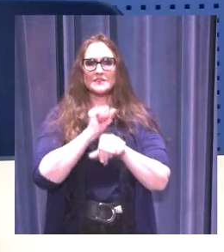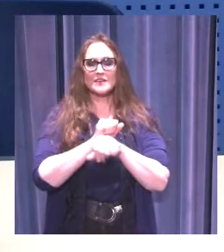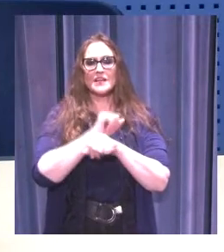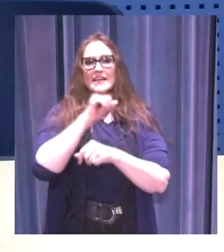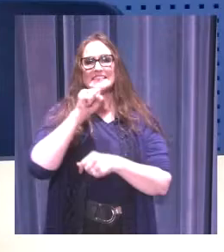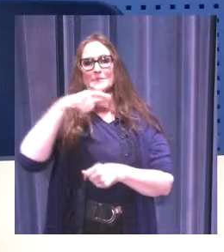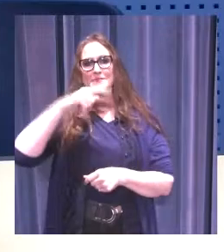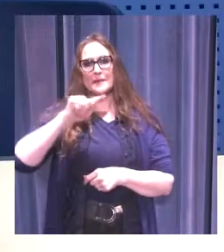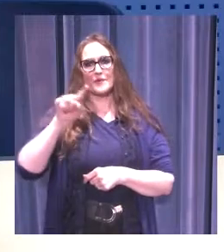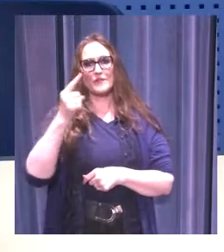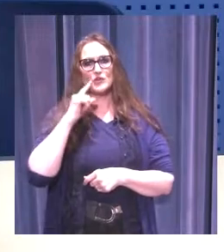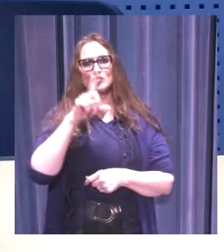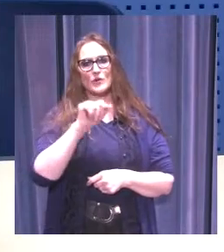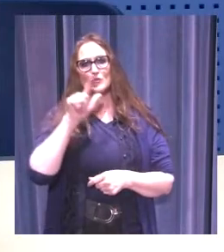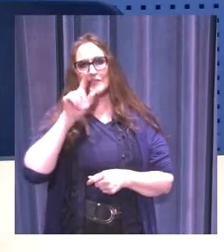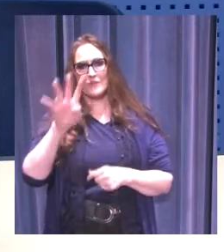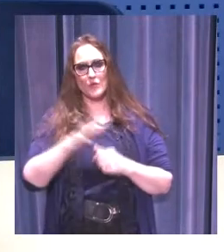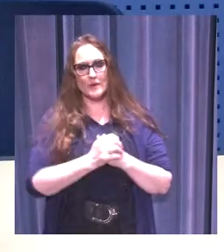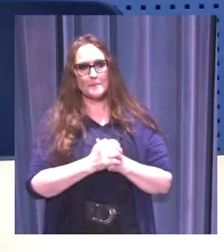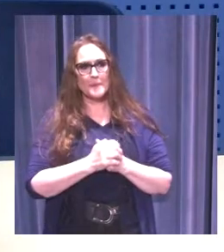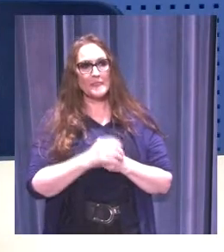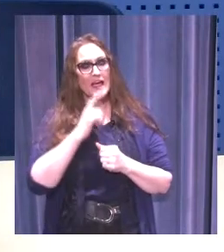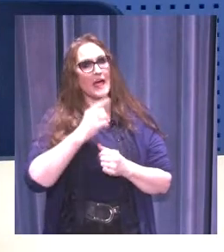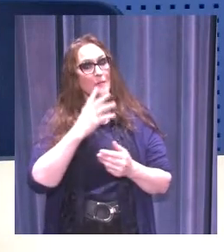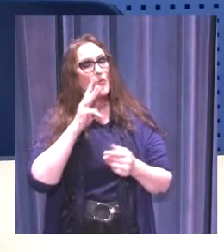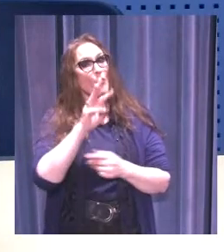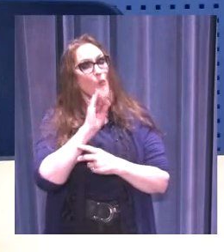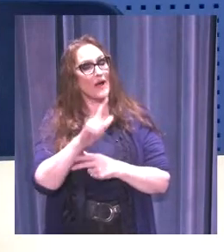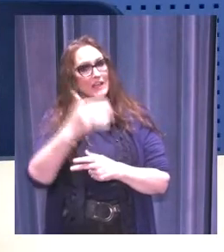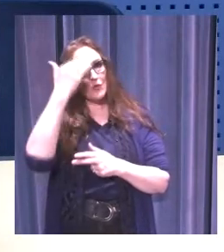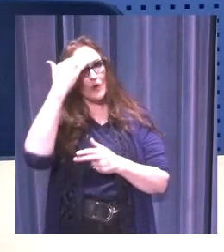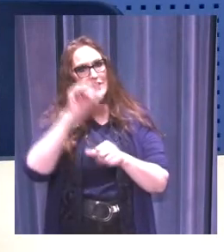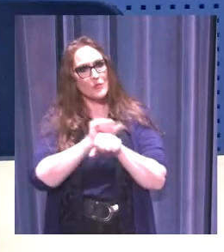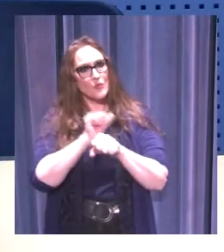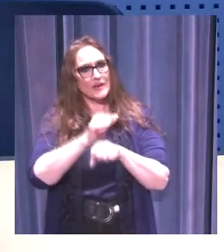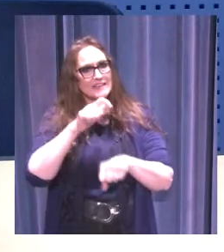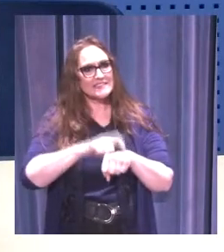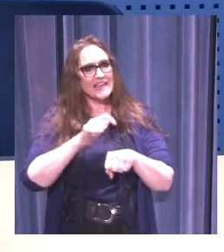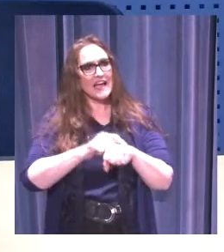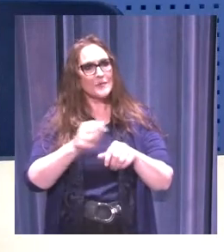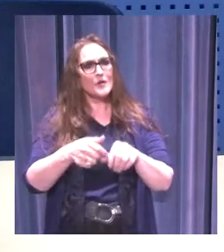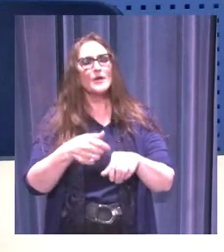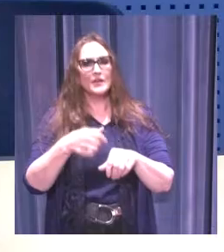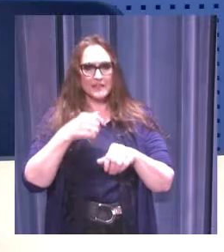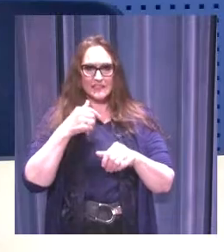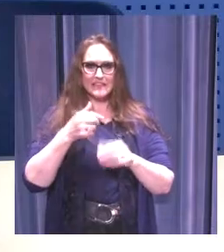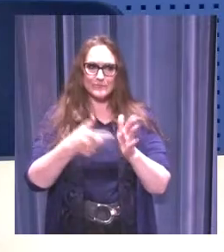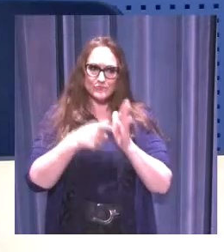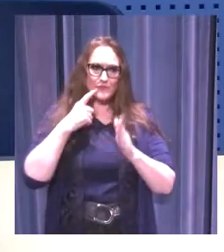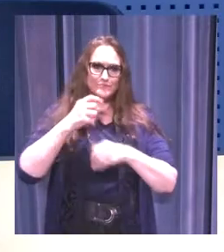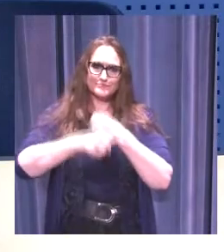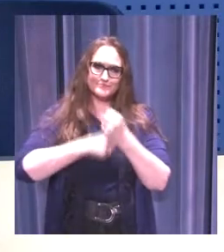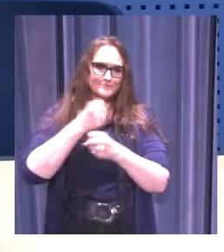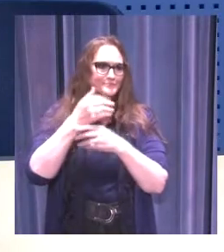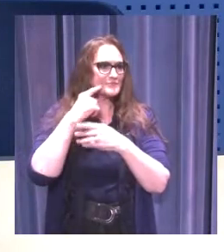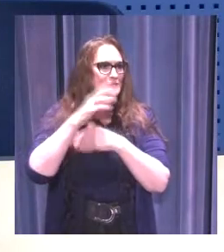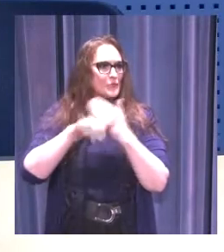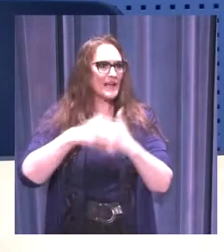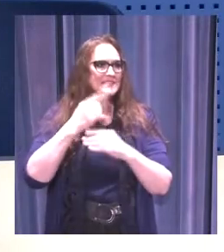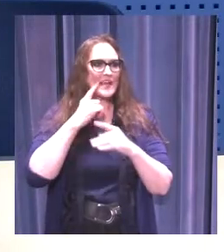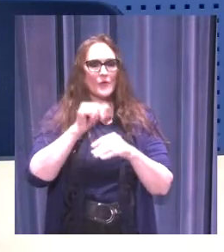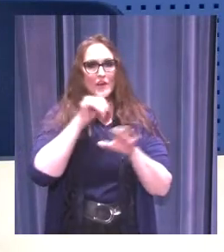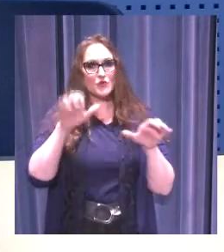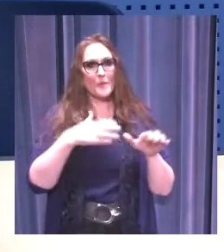September 1st of 2024. I am well aware of the work and time it takes to go through this process. I would not be doing my